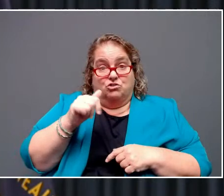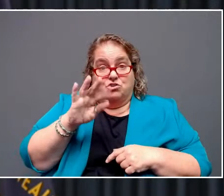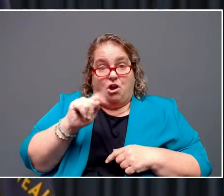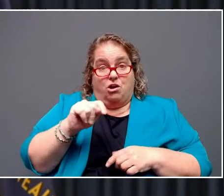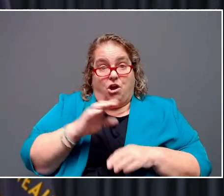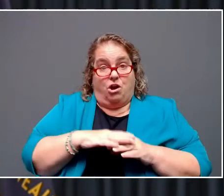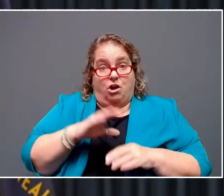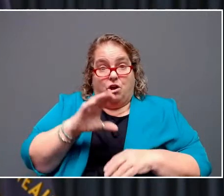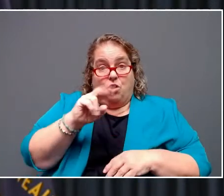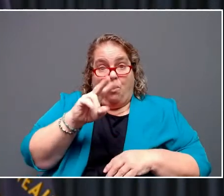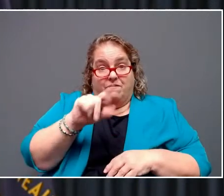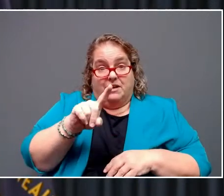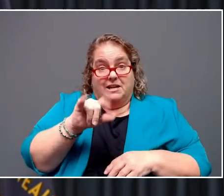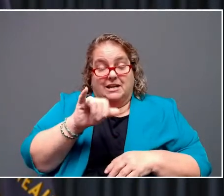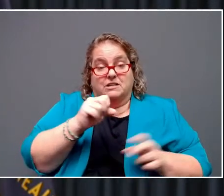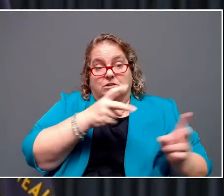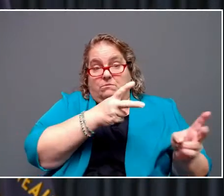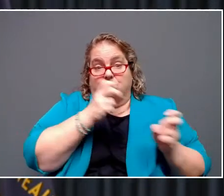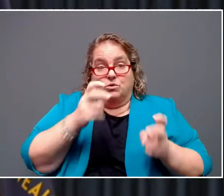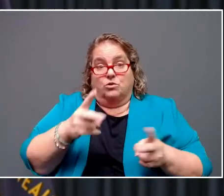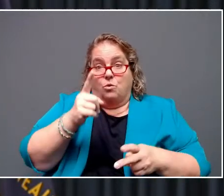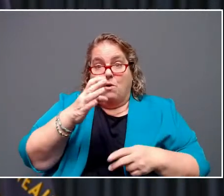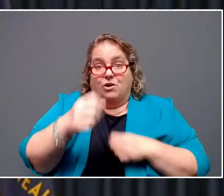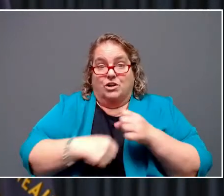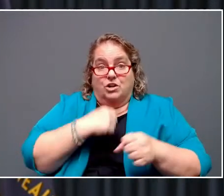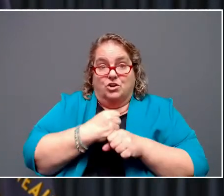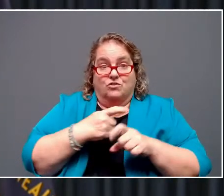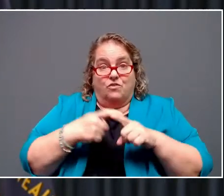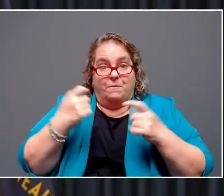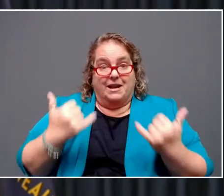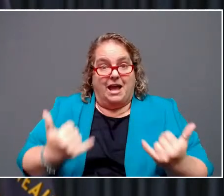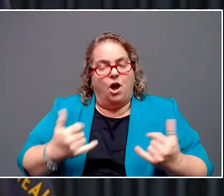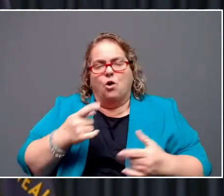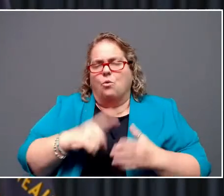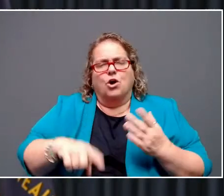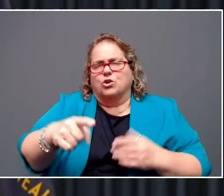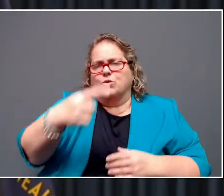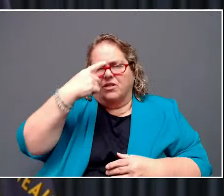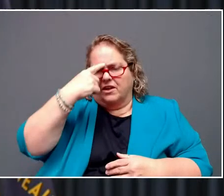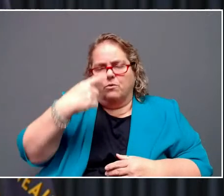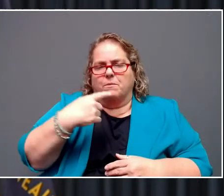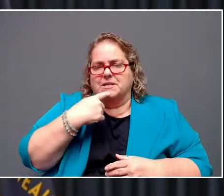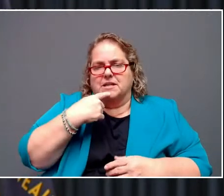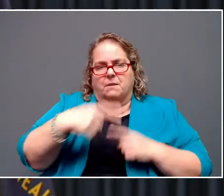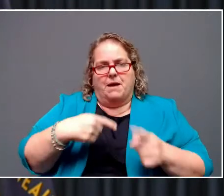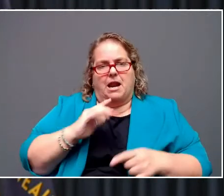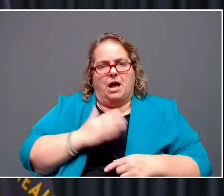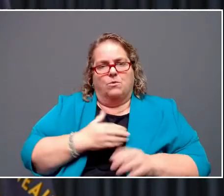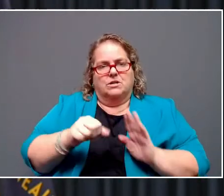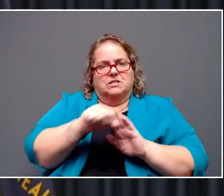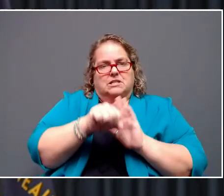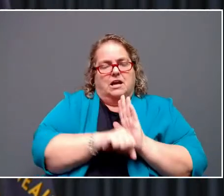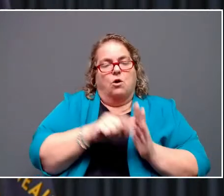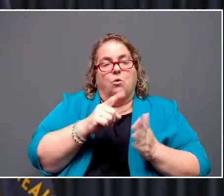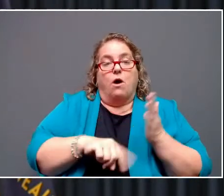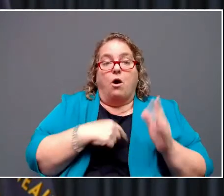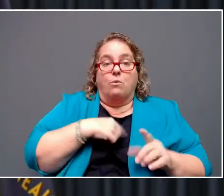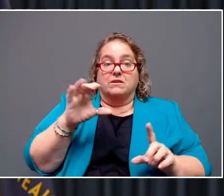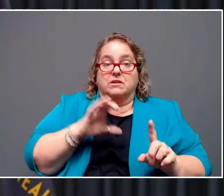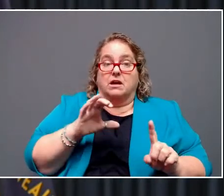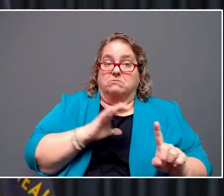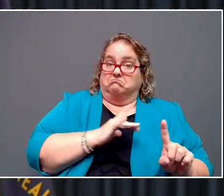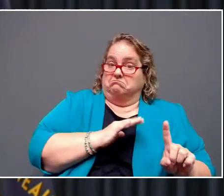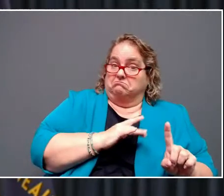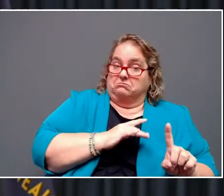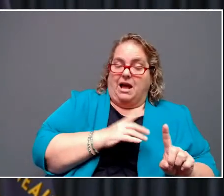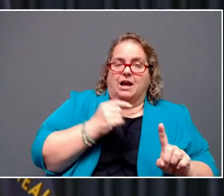now, what do you think will be said about our state, what we did well, and both what we did well and where we may have faltered?